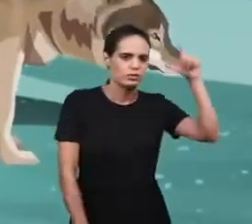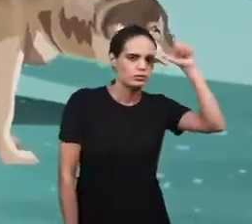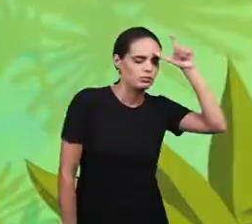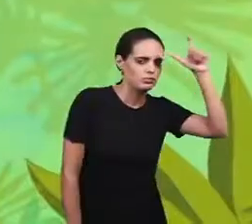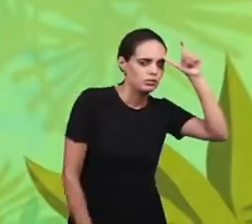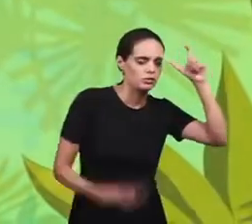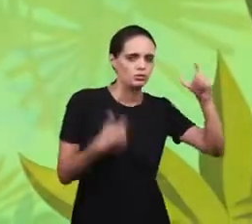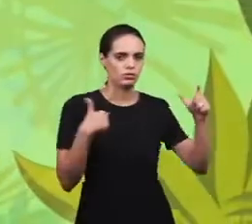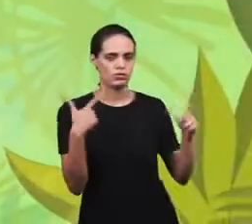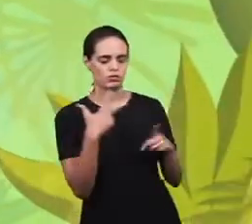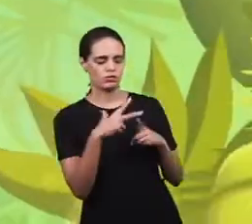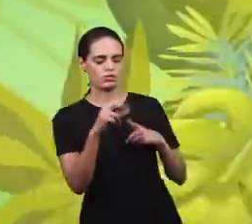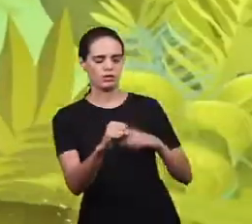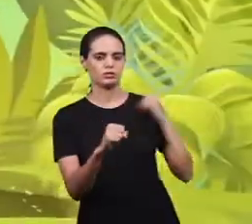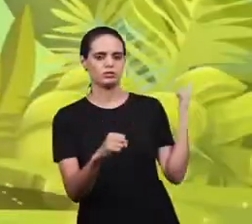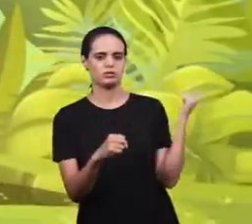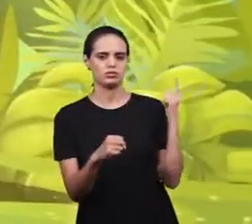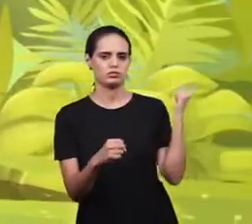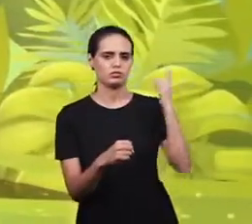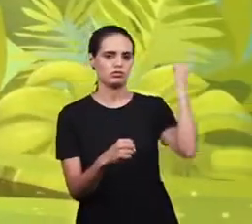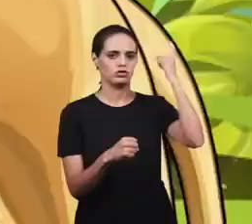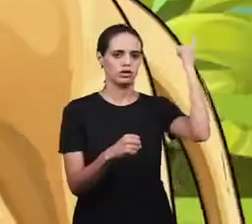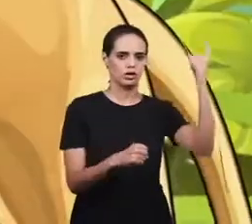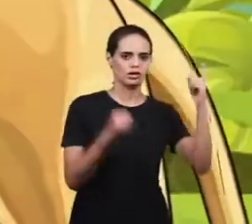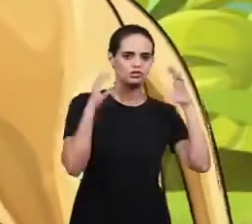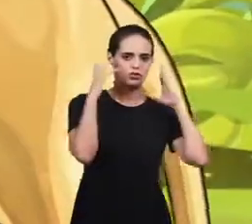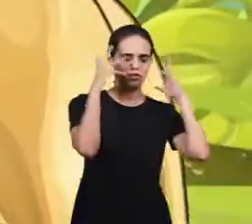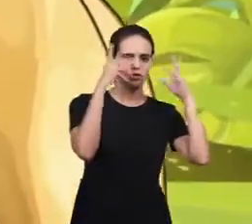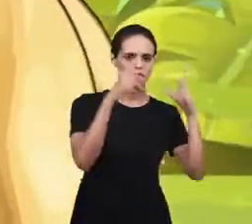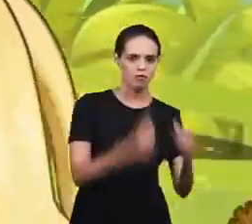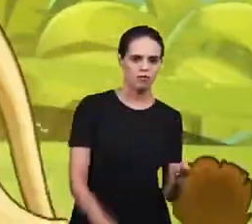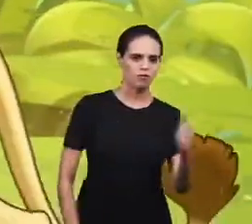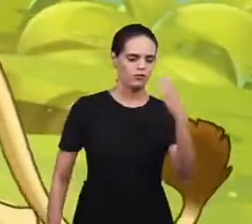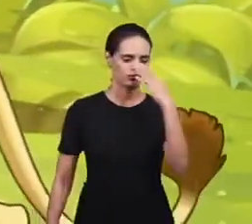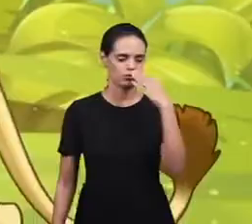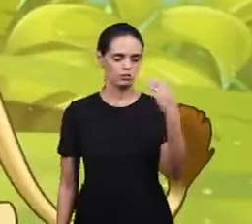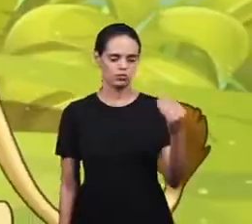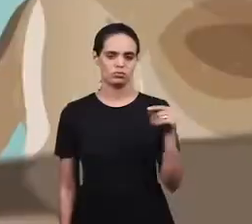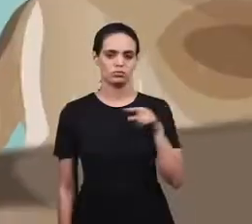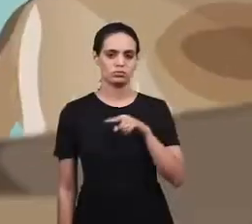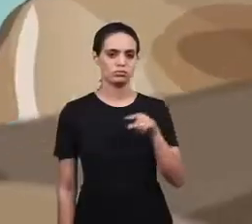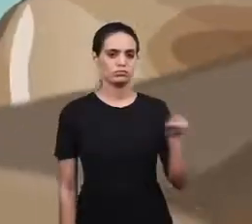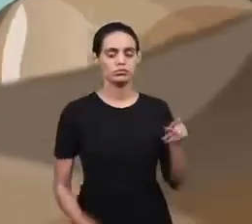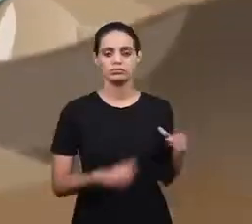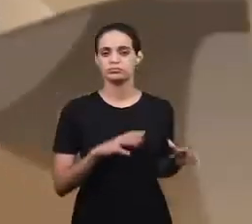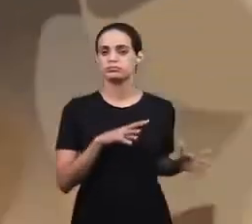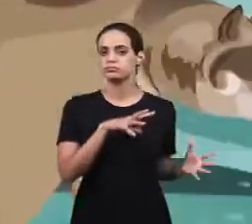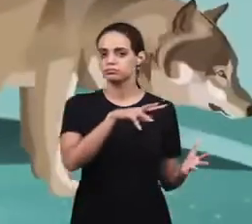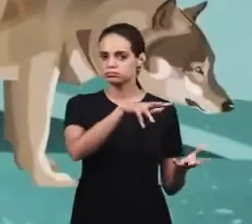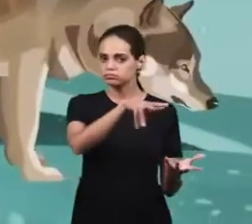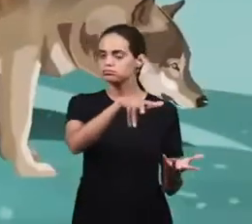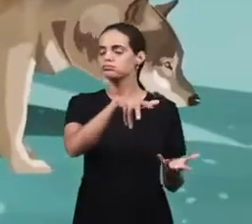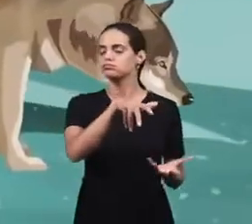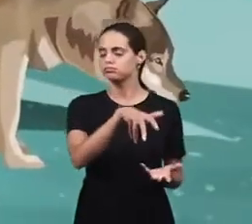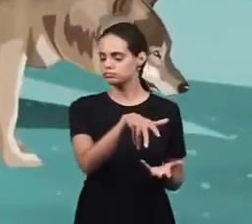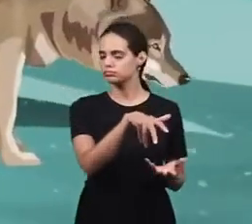I overcome giants, I overcome lions, I overcome the wolves of the world.